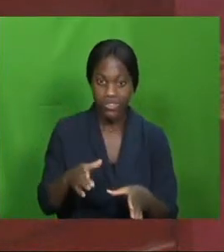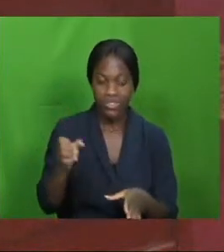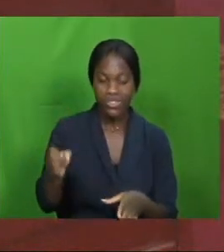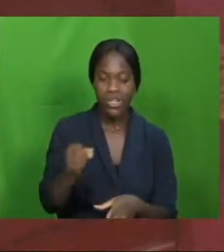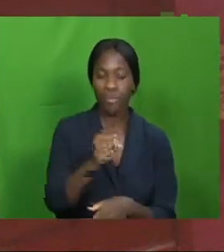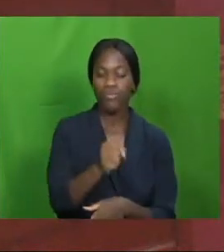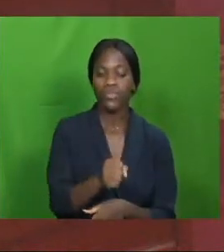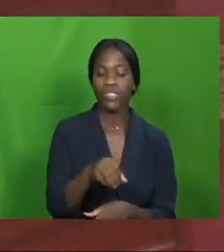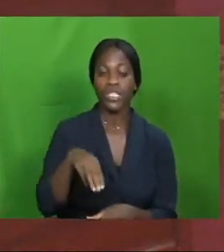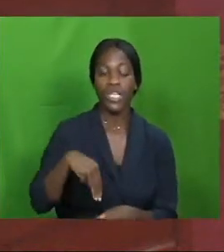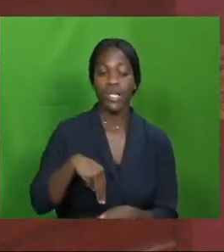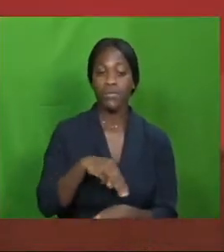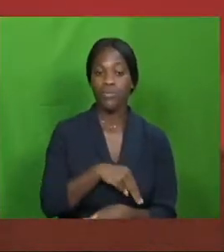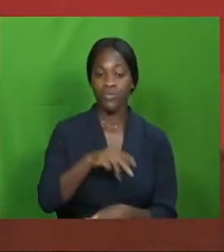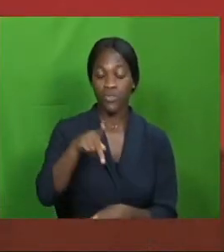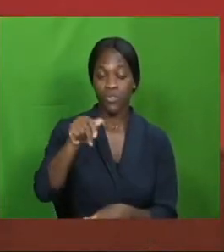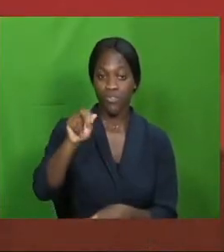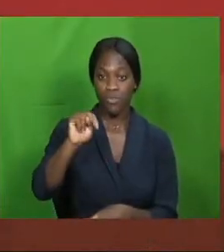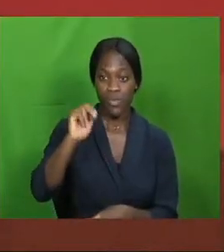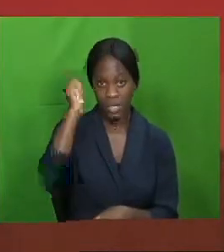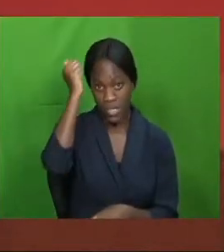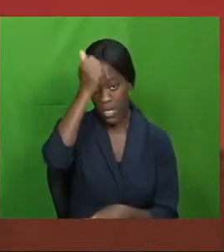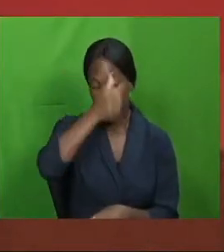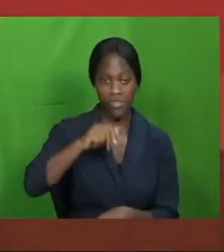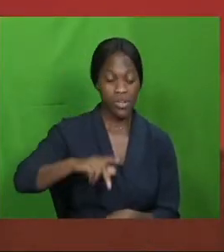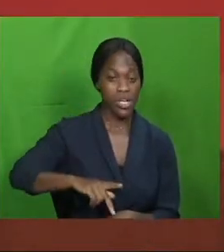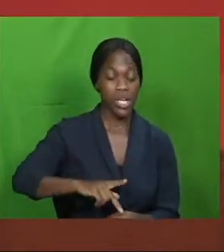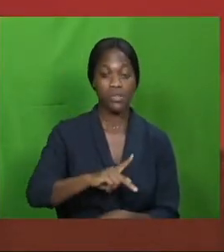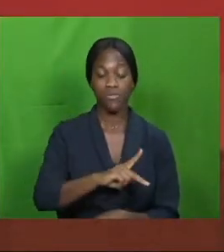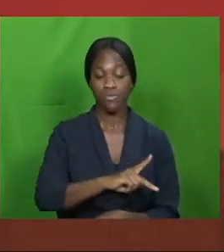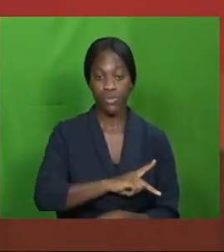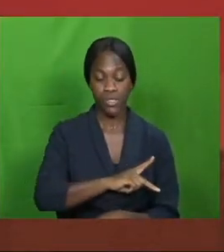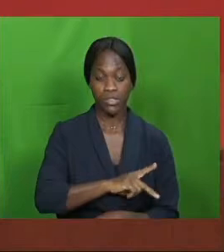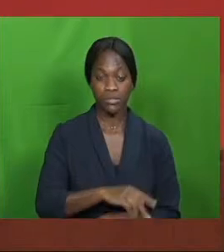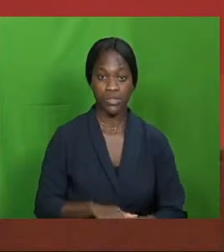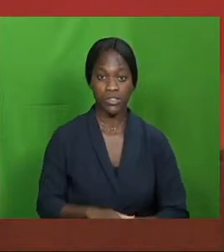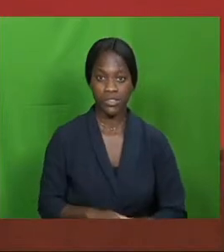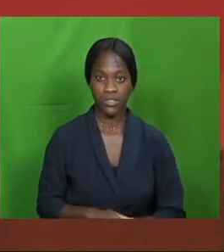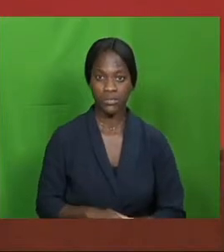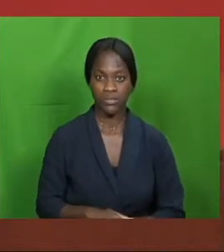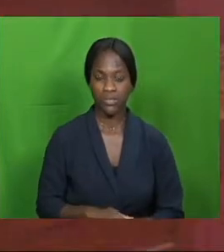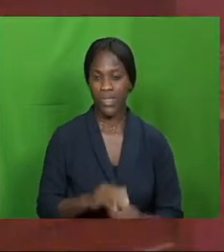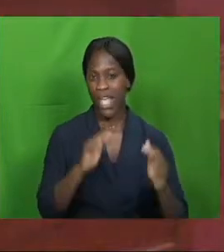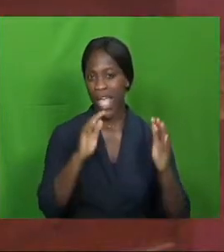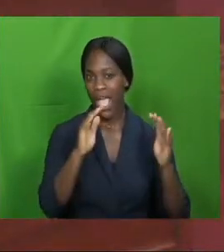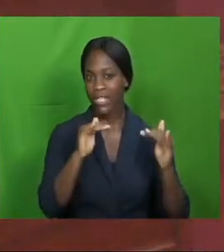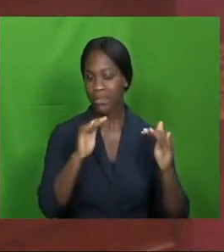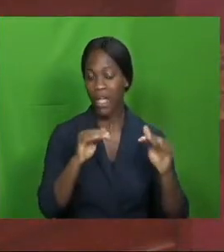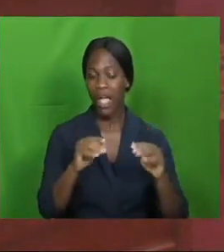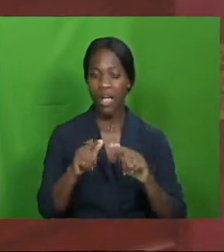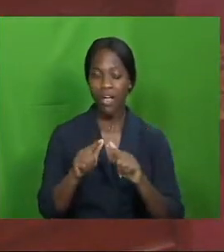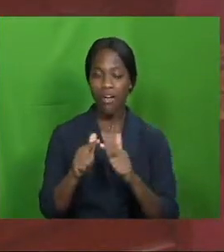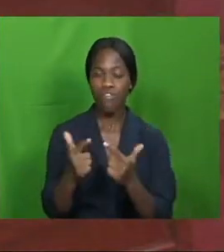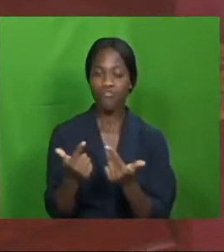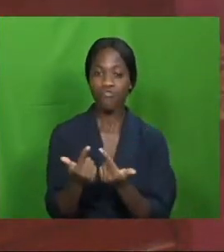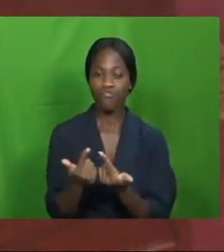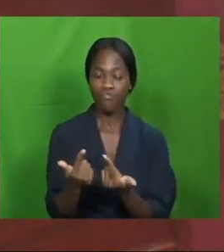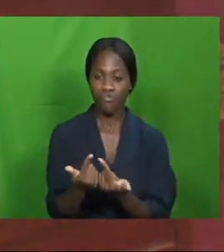of Pan-African Parliament, the Bureau. It is the expectation of the delegation that